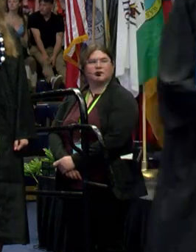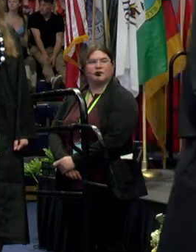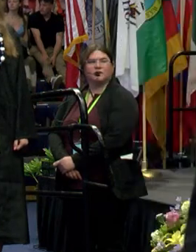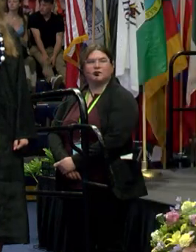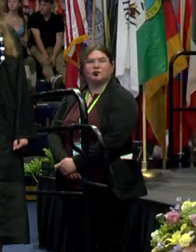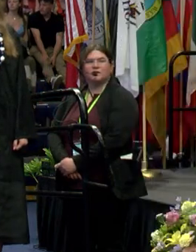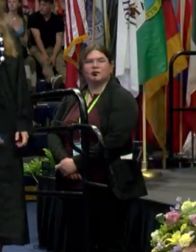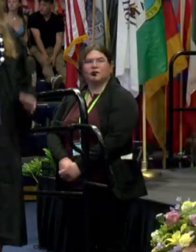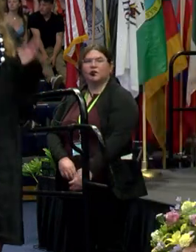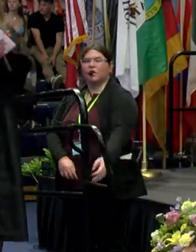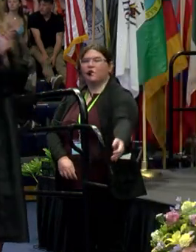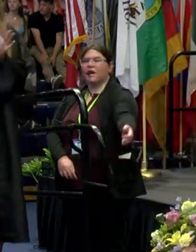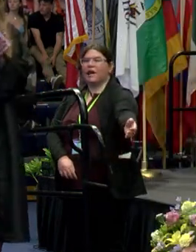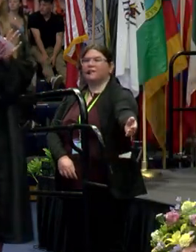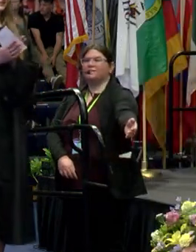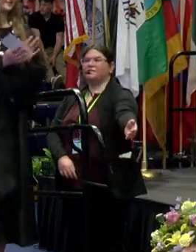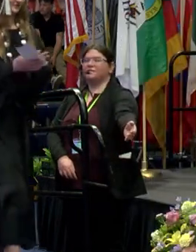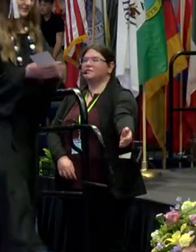Frederick Longshore Neat.